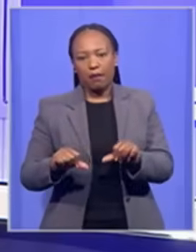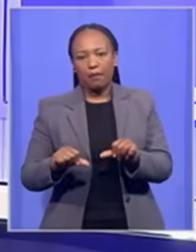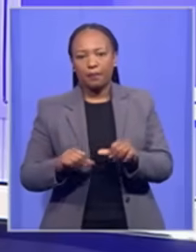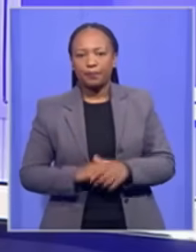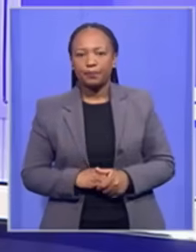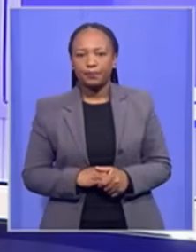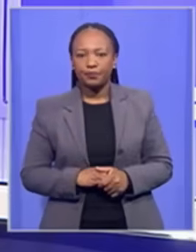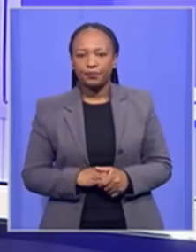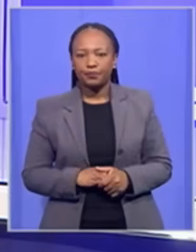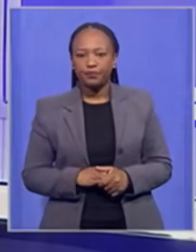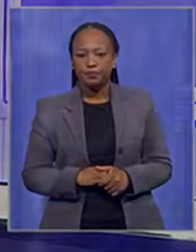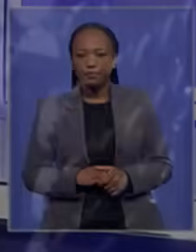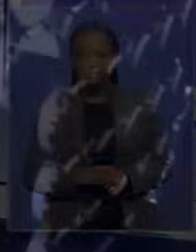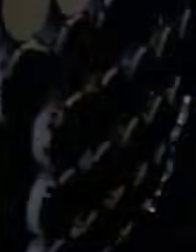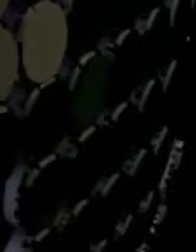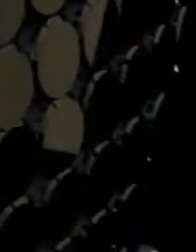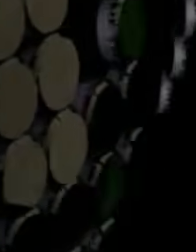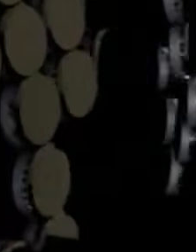pele.